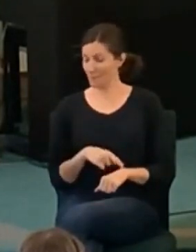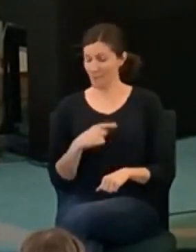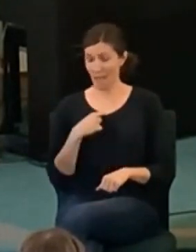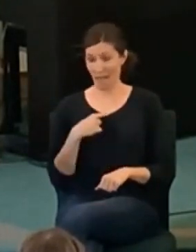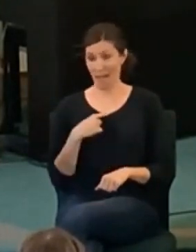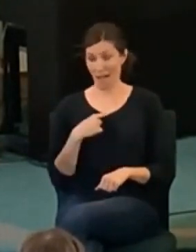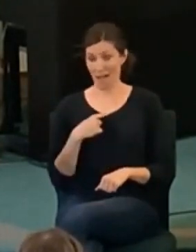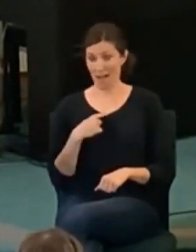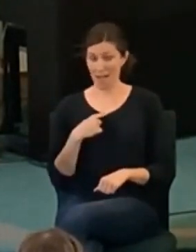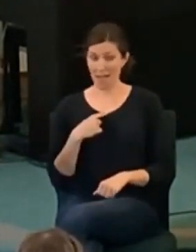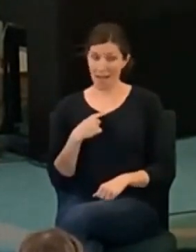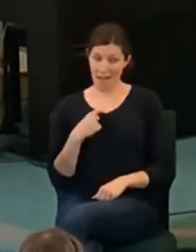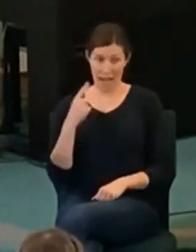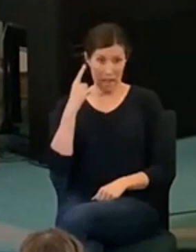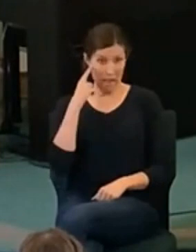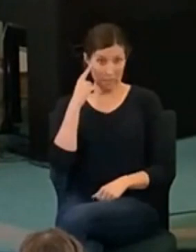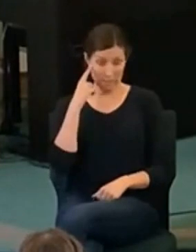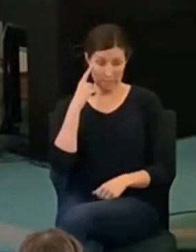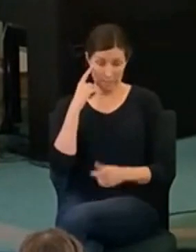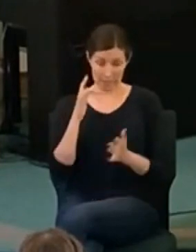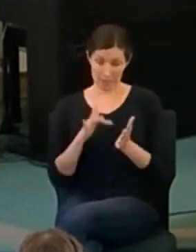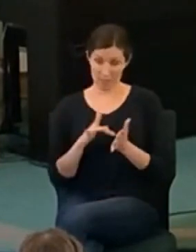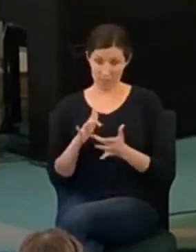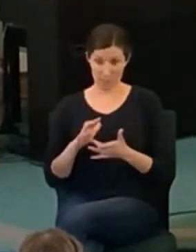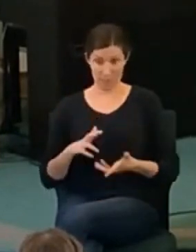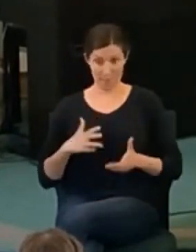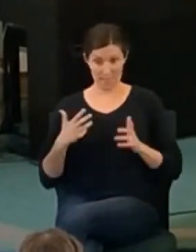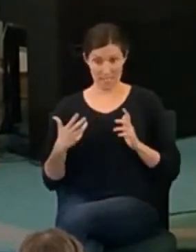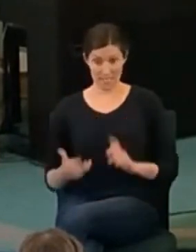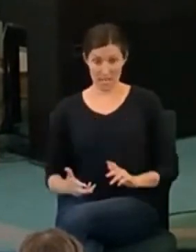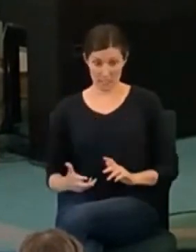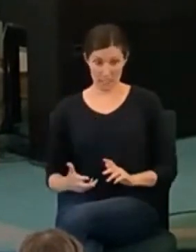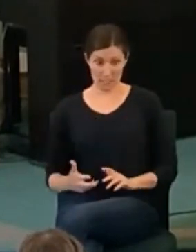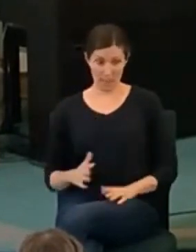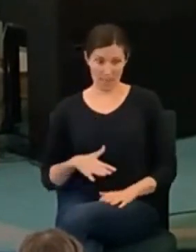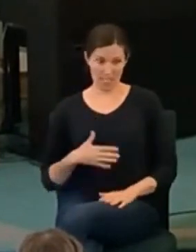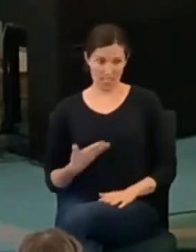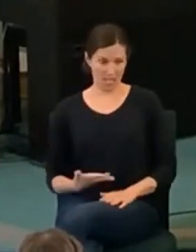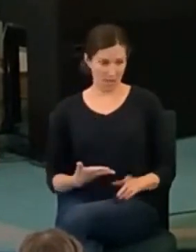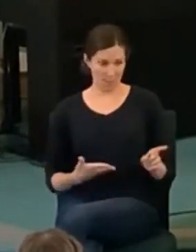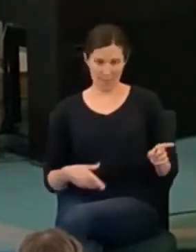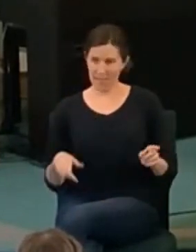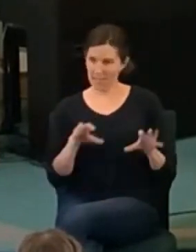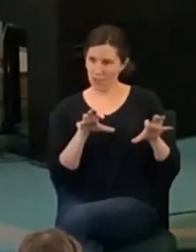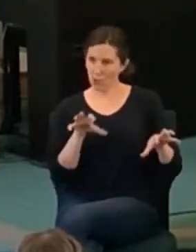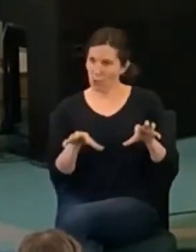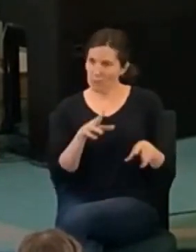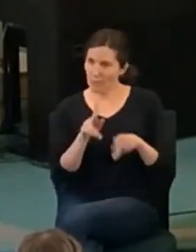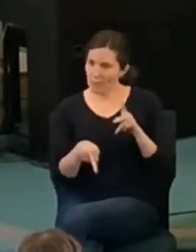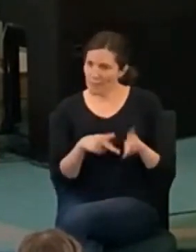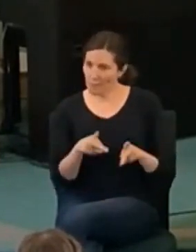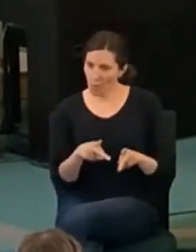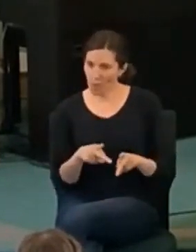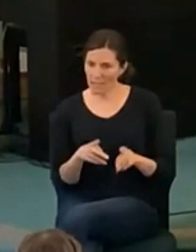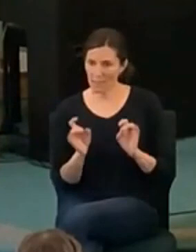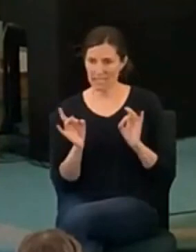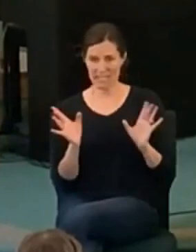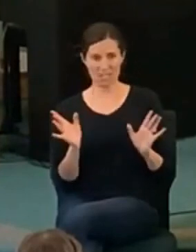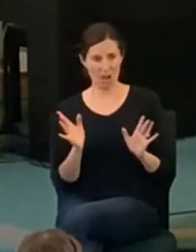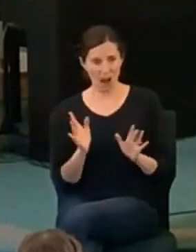lives. So that's what Jesus maybe was writing. That's what he declared and he said. But I wonder what Jesus